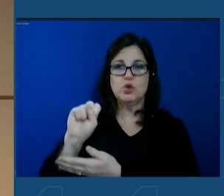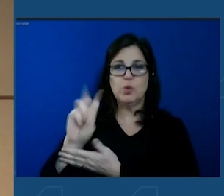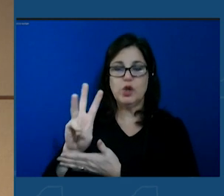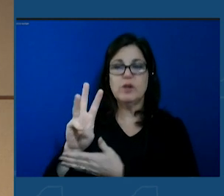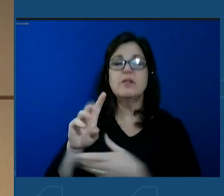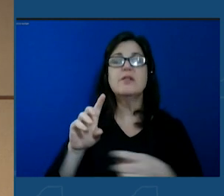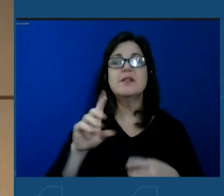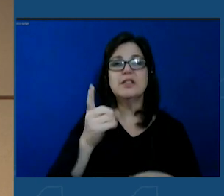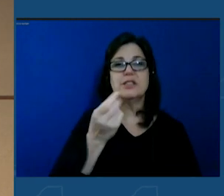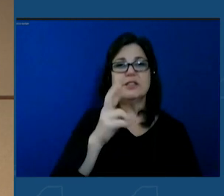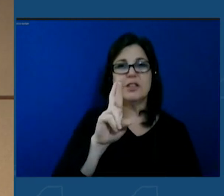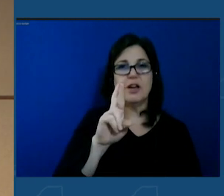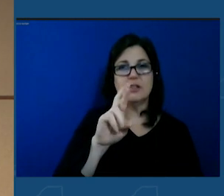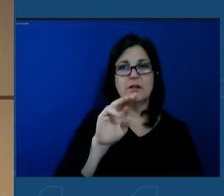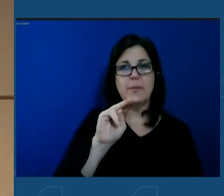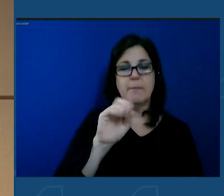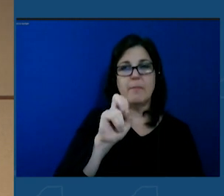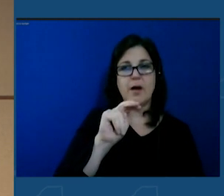today.